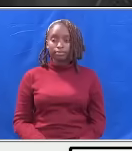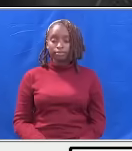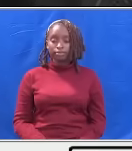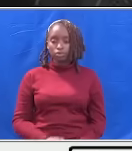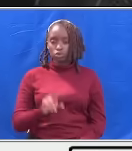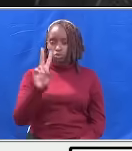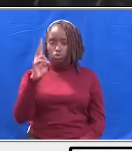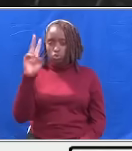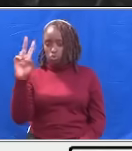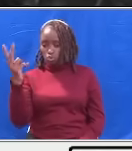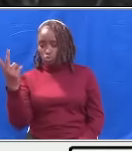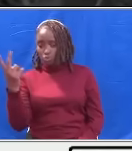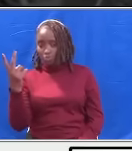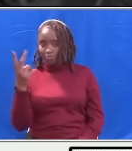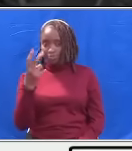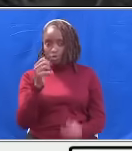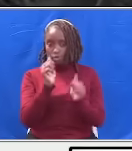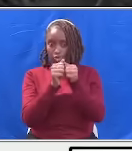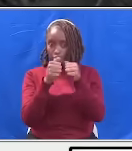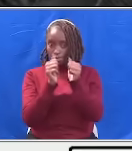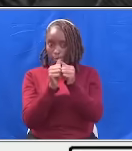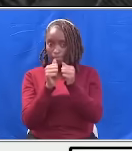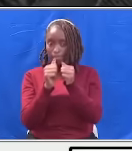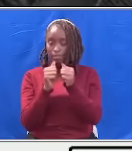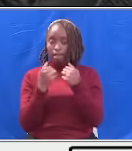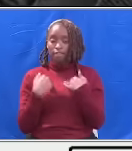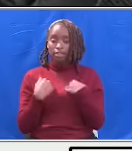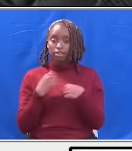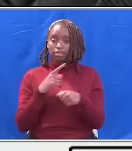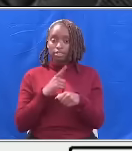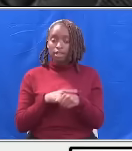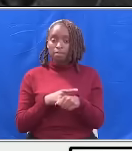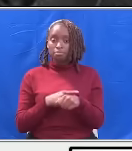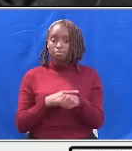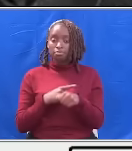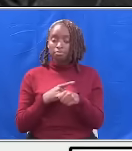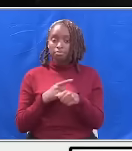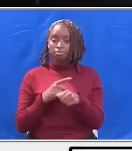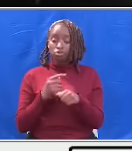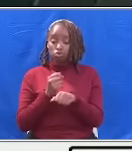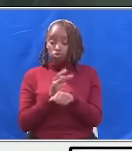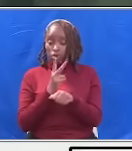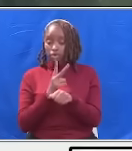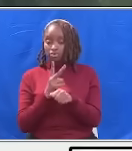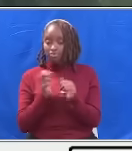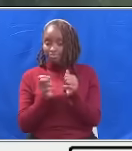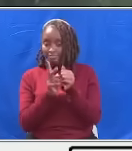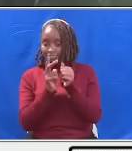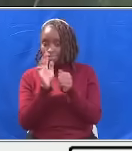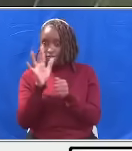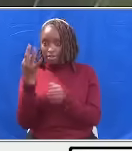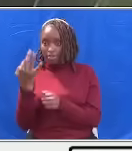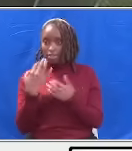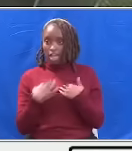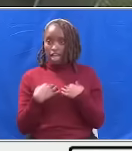22nd October, 53 minutes past midnight, the CCTV footage captures Amina Mohammed and Nusweba Abdi